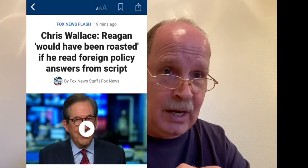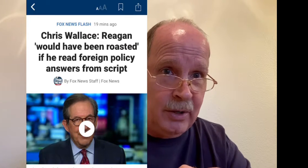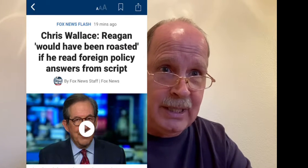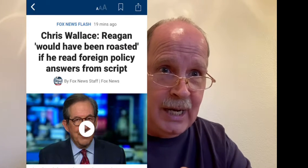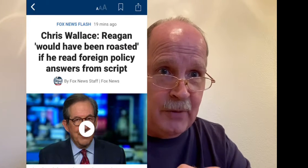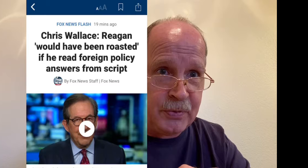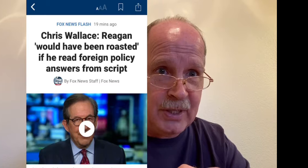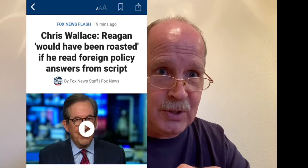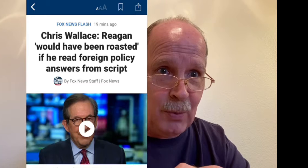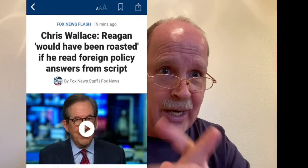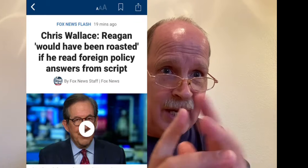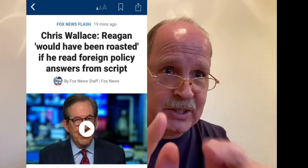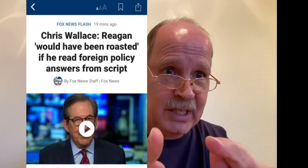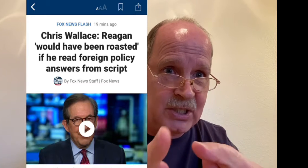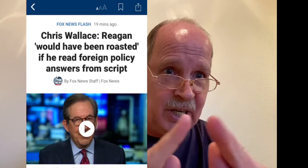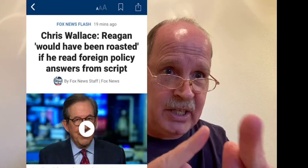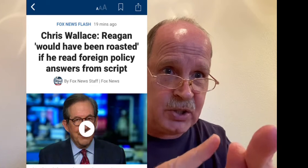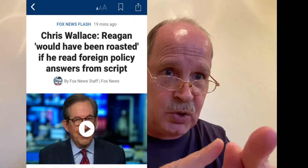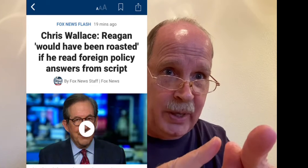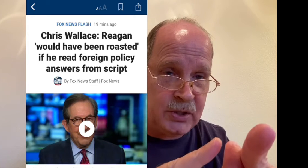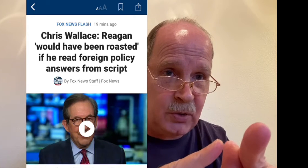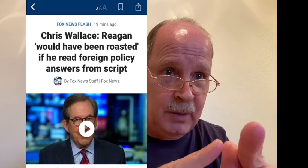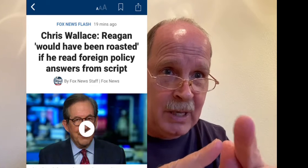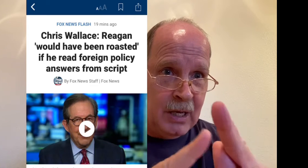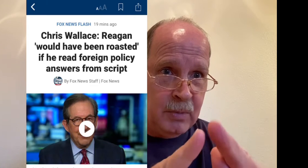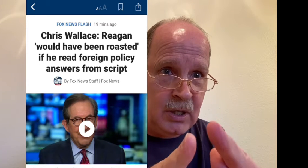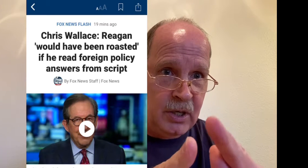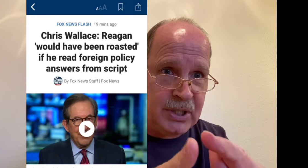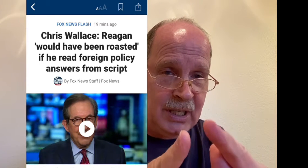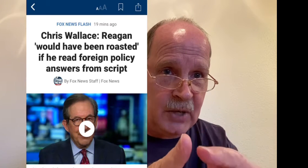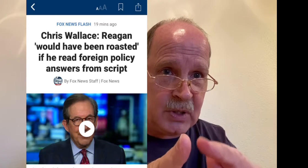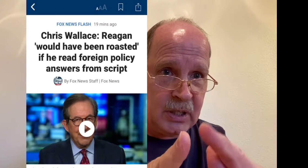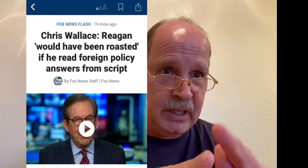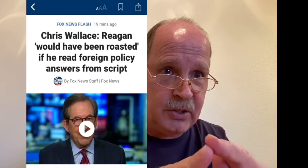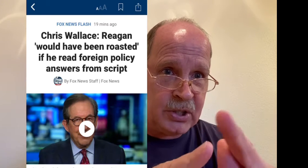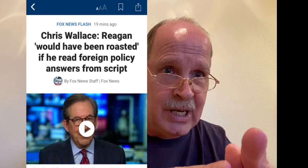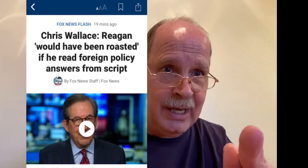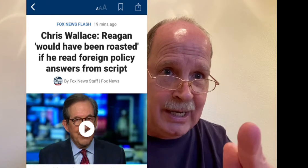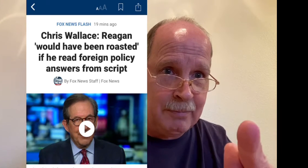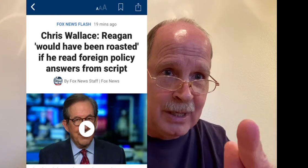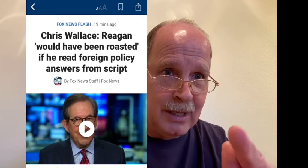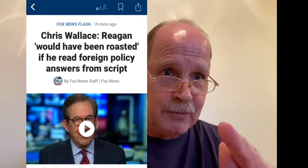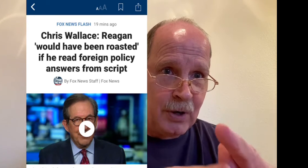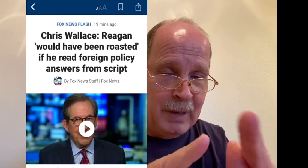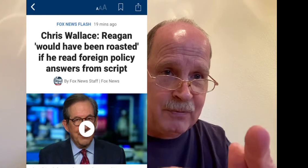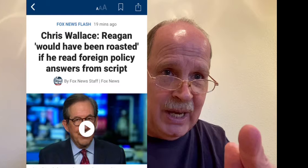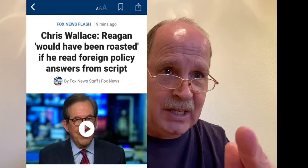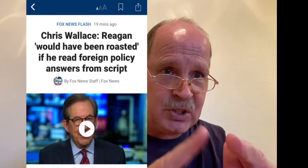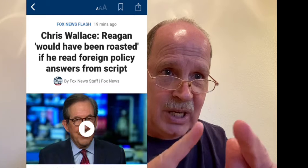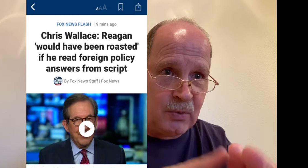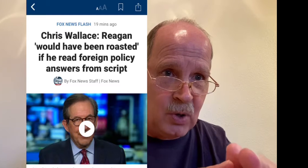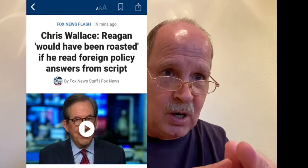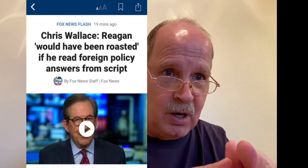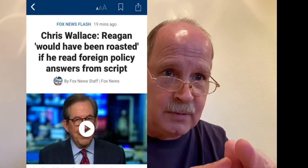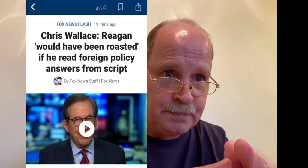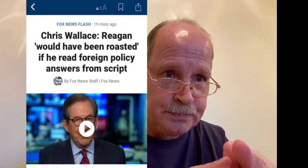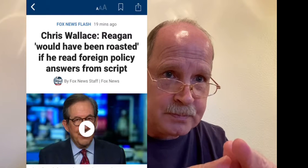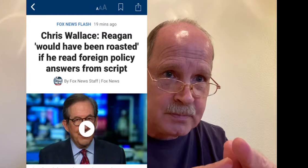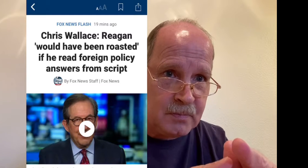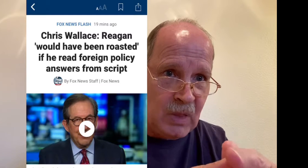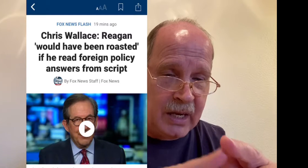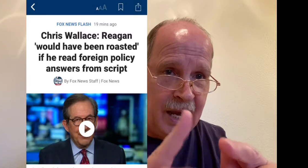Afghanistan. Oh, and he got the White House had to change the transcript because he got the leader's name from Afghanistan